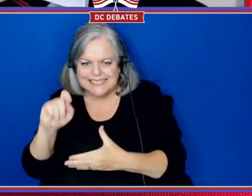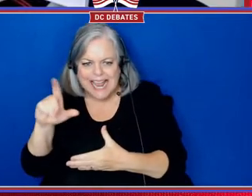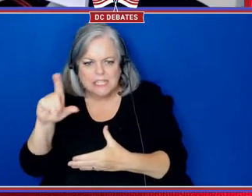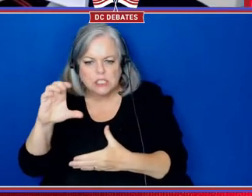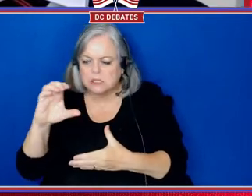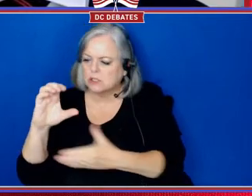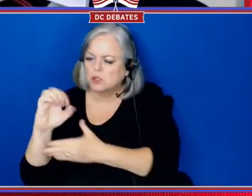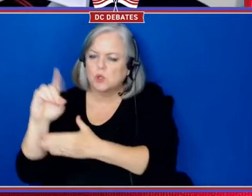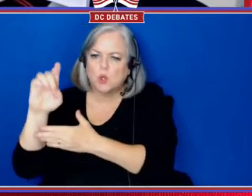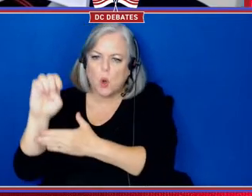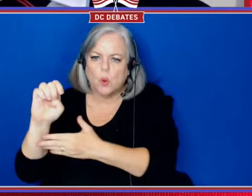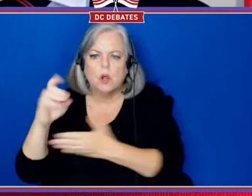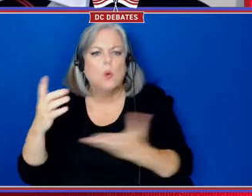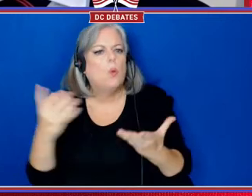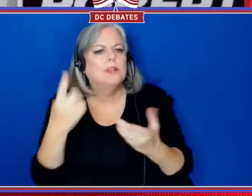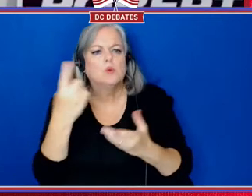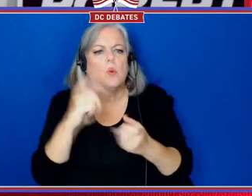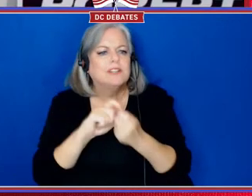DC?